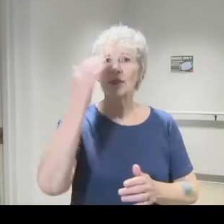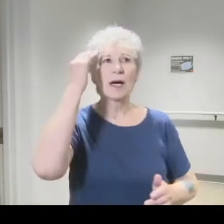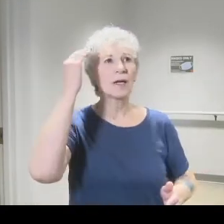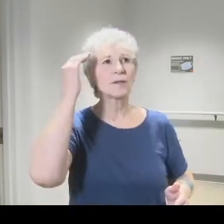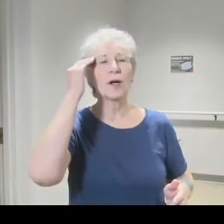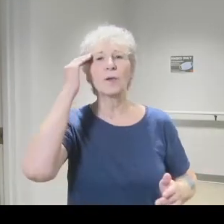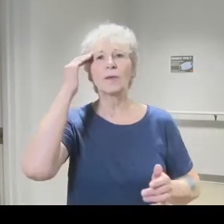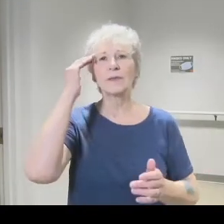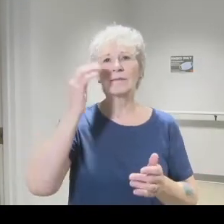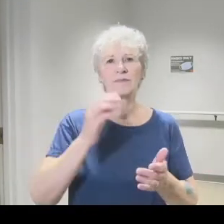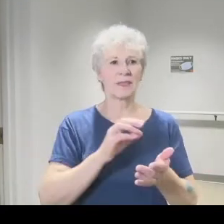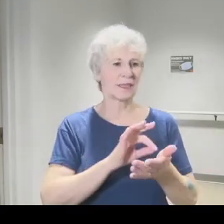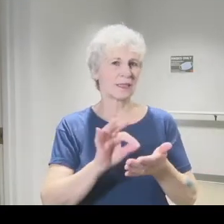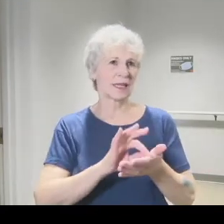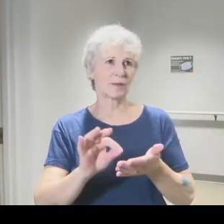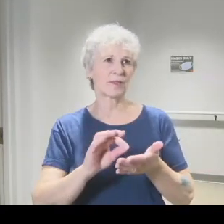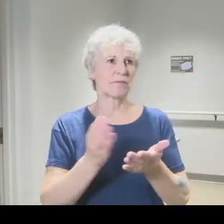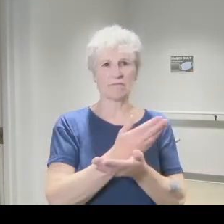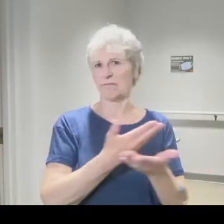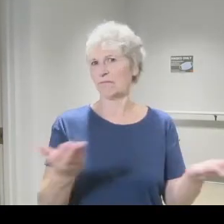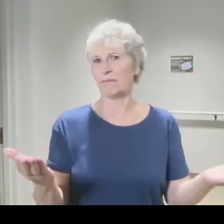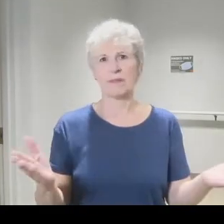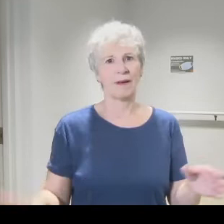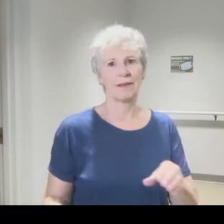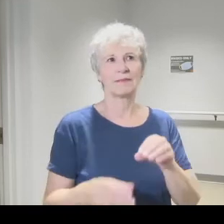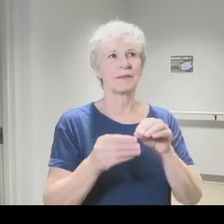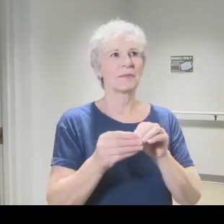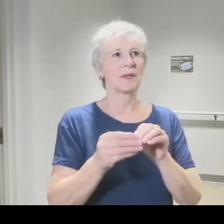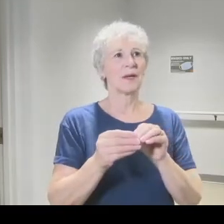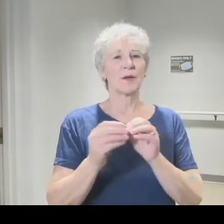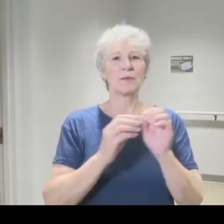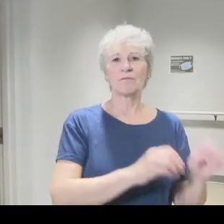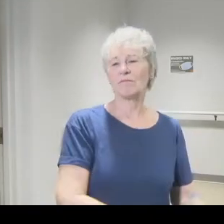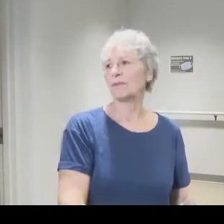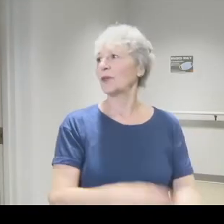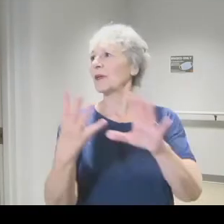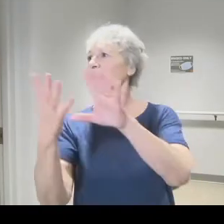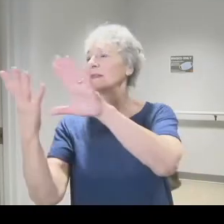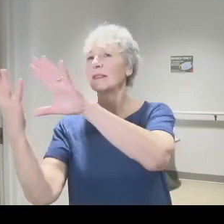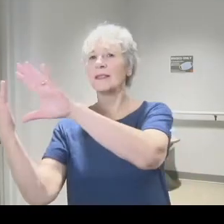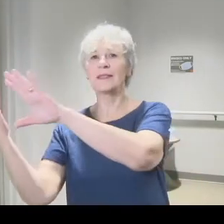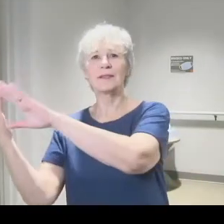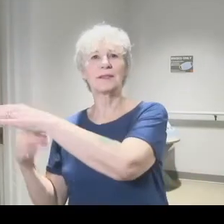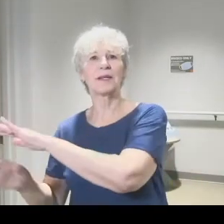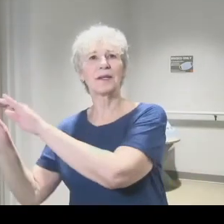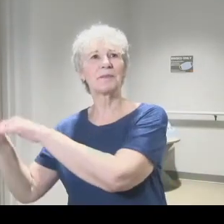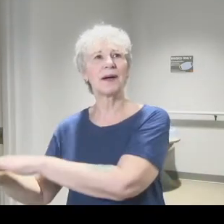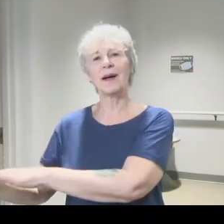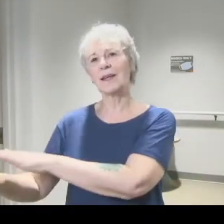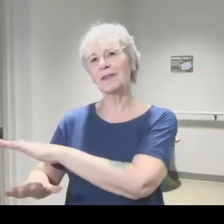Omniscient, all-knowing, he counts not their sum. Thrown into a sea